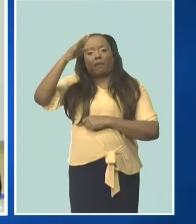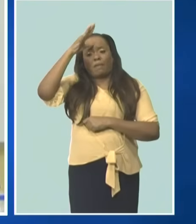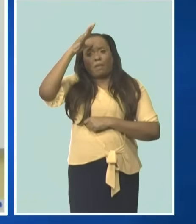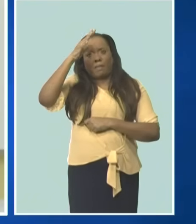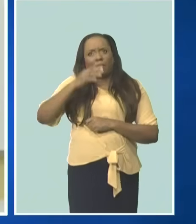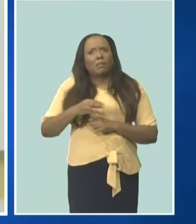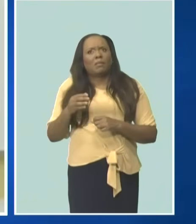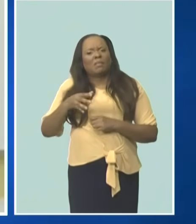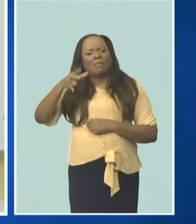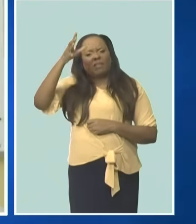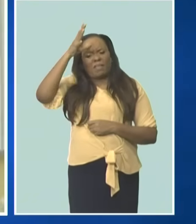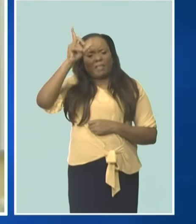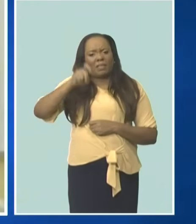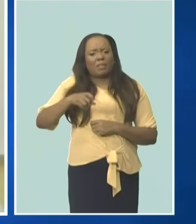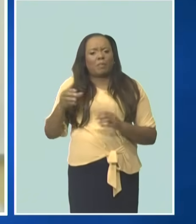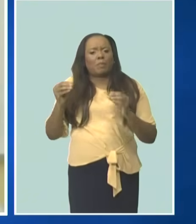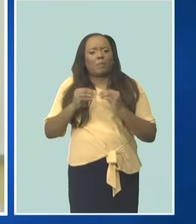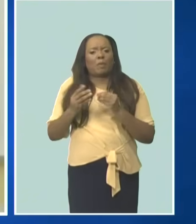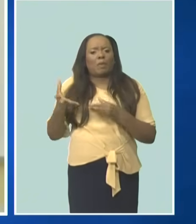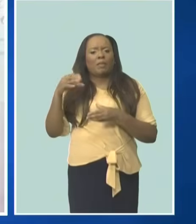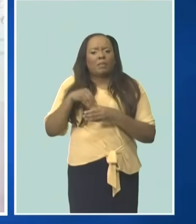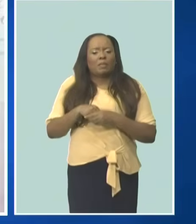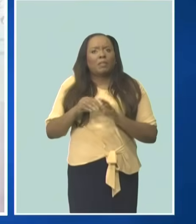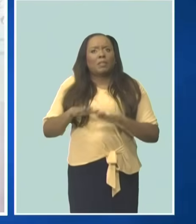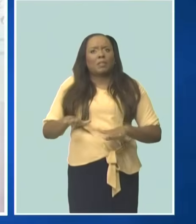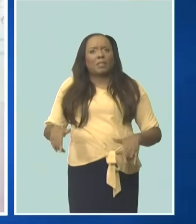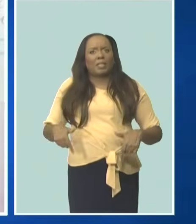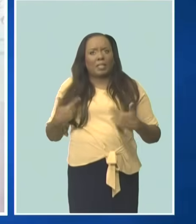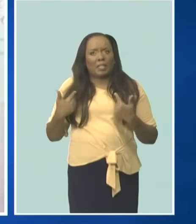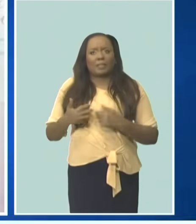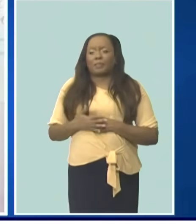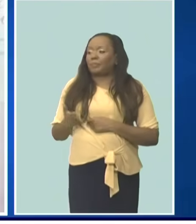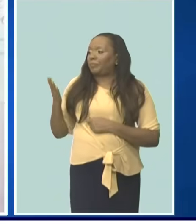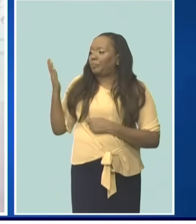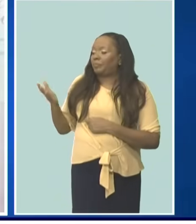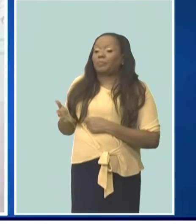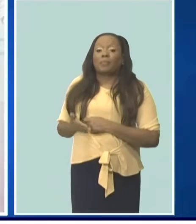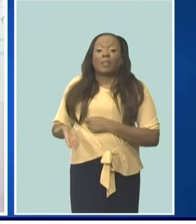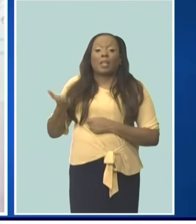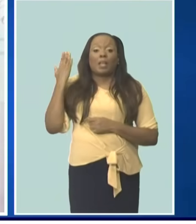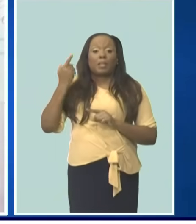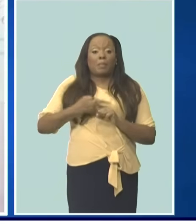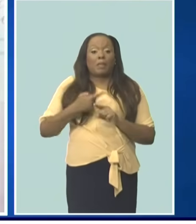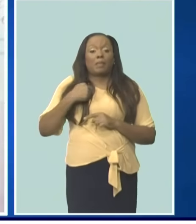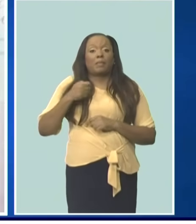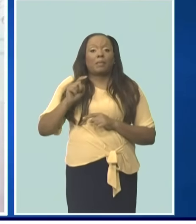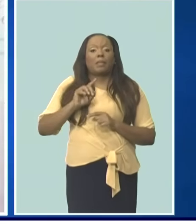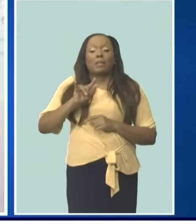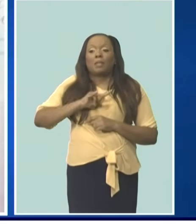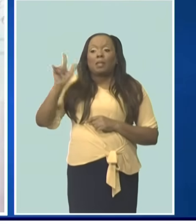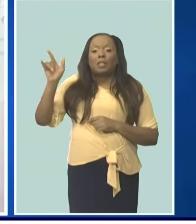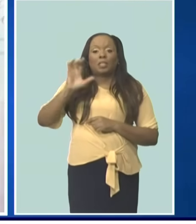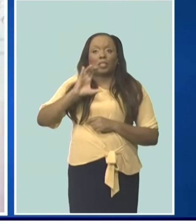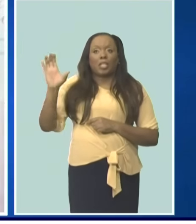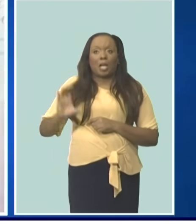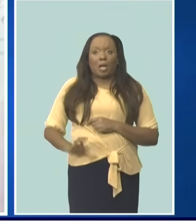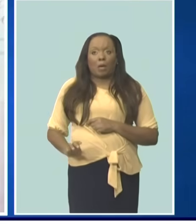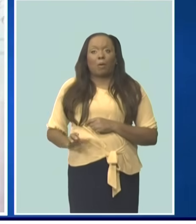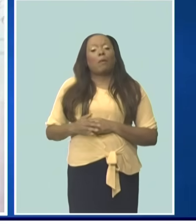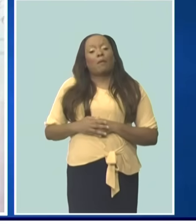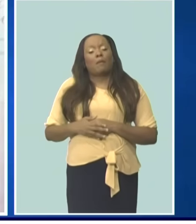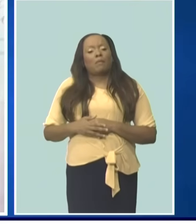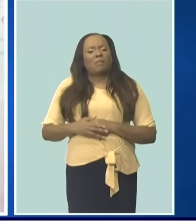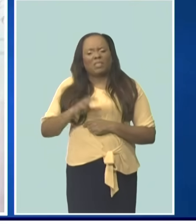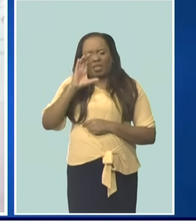be more involved in their children's lives. Just last month we were in Chicago. We went to Chicago to study crime prevention strategies that